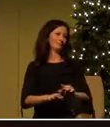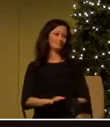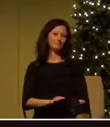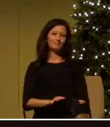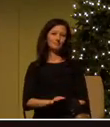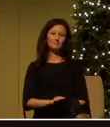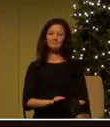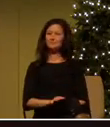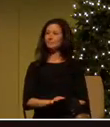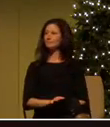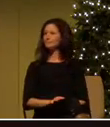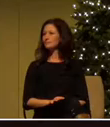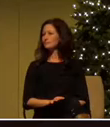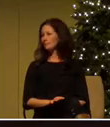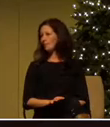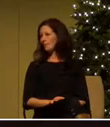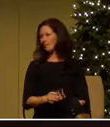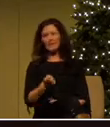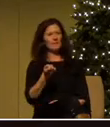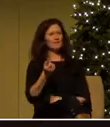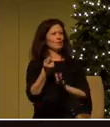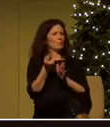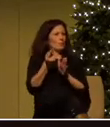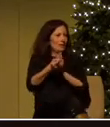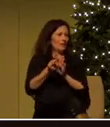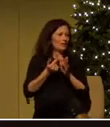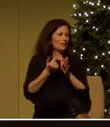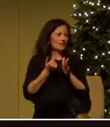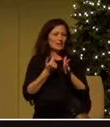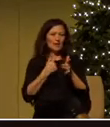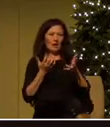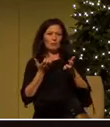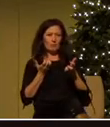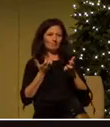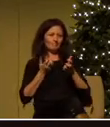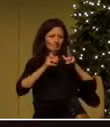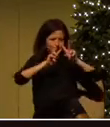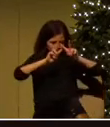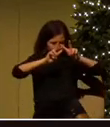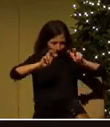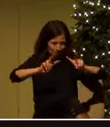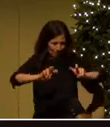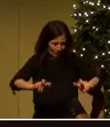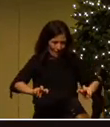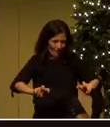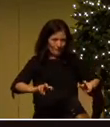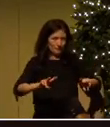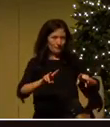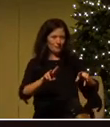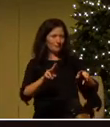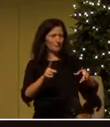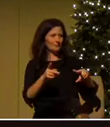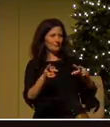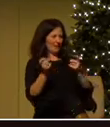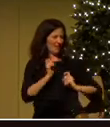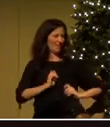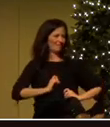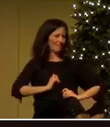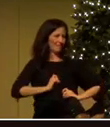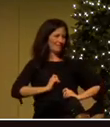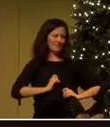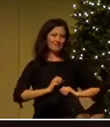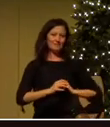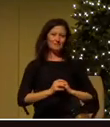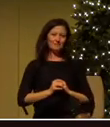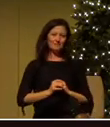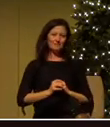What I want to do in the next few minutes is to unwrap that gift. Unwrap the gift that